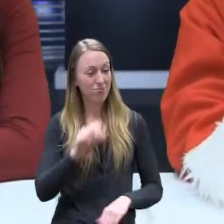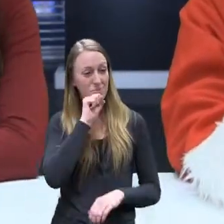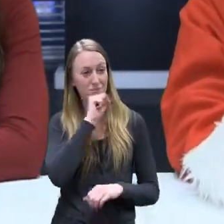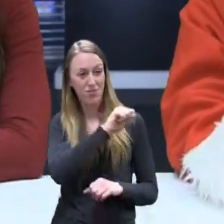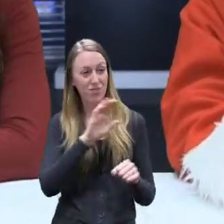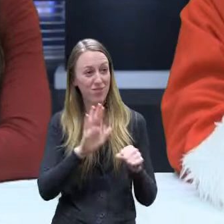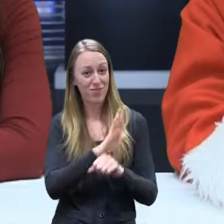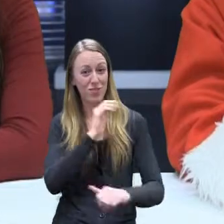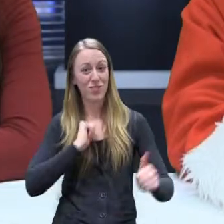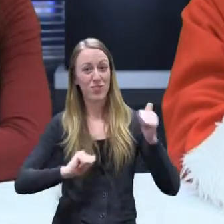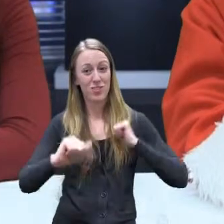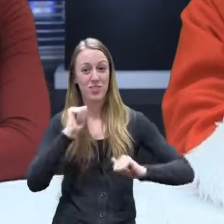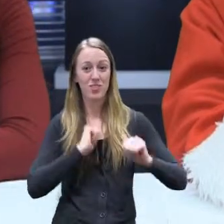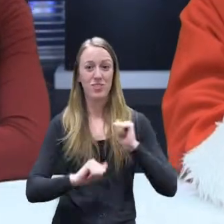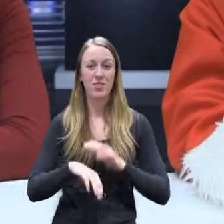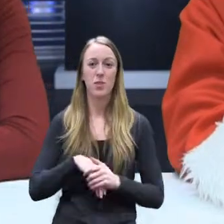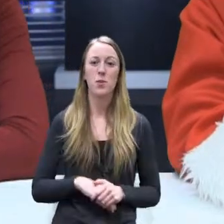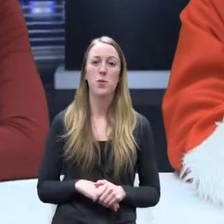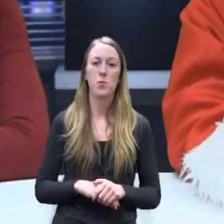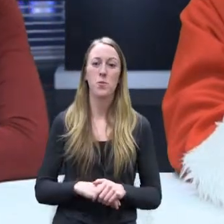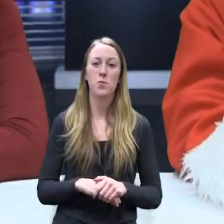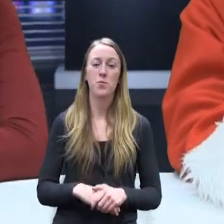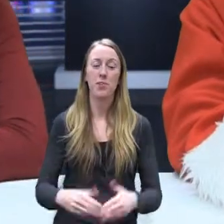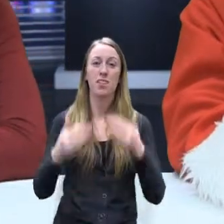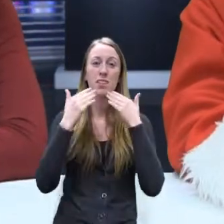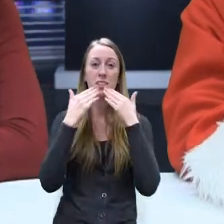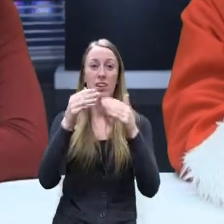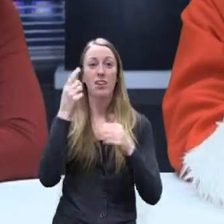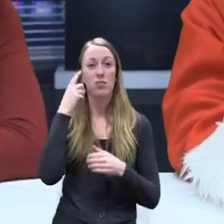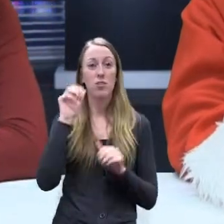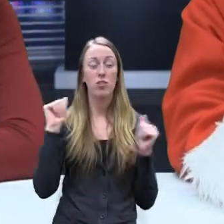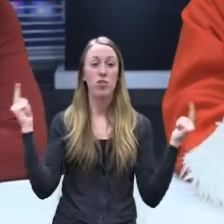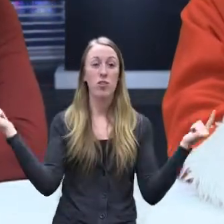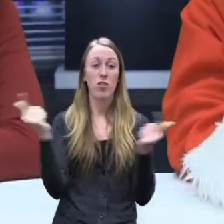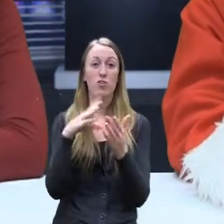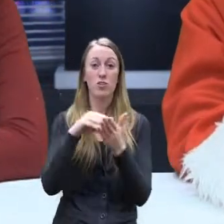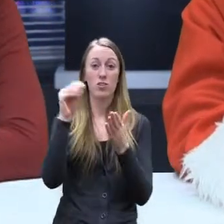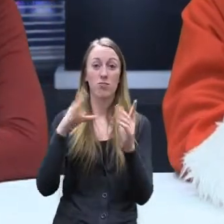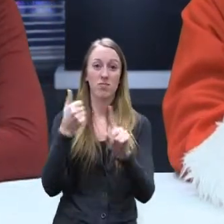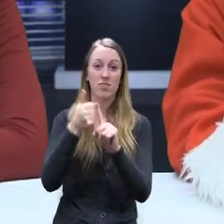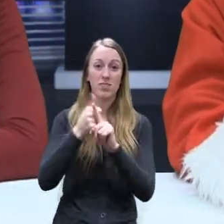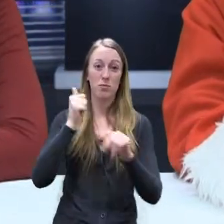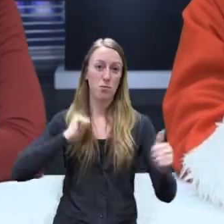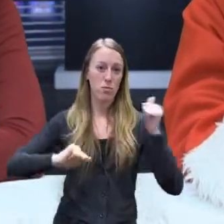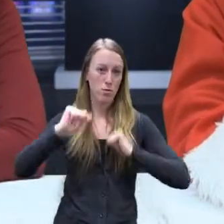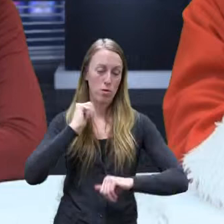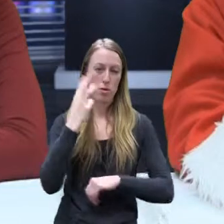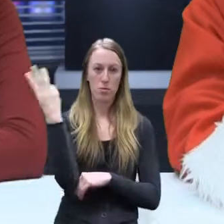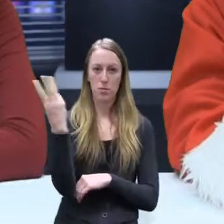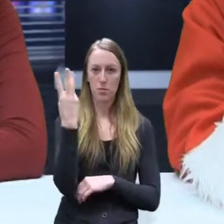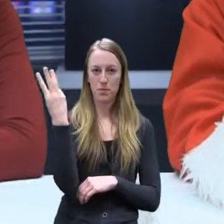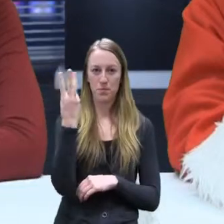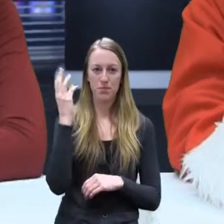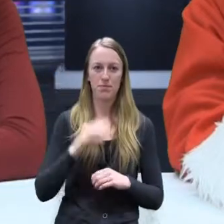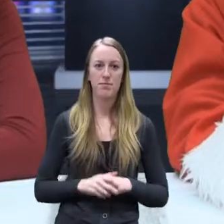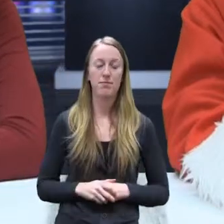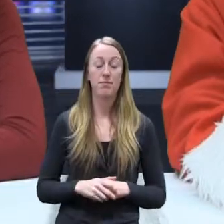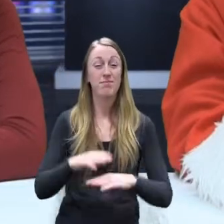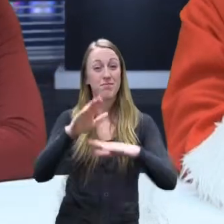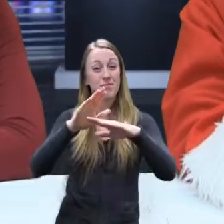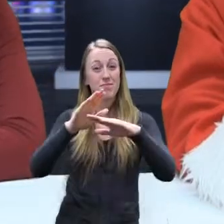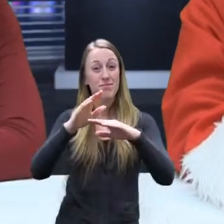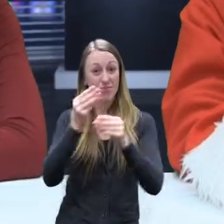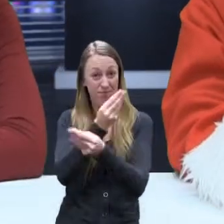And a big shout out to Mr. Rieger and to the hundreds of students who performed on Wednesday. By the way, all of the performance pieces in the concert will be available